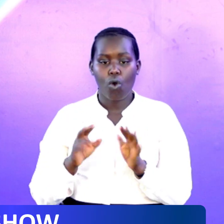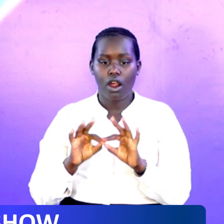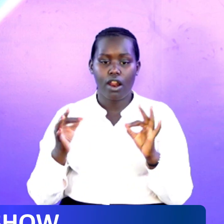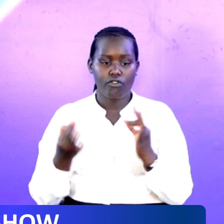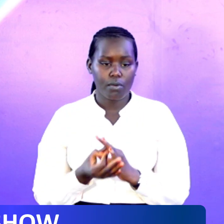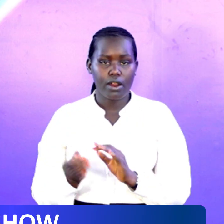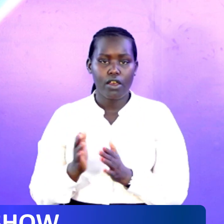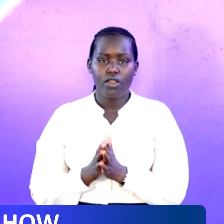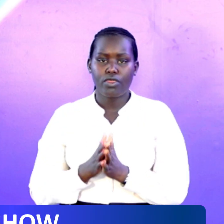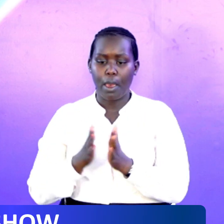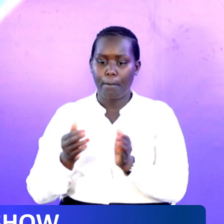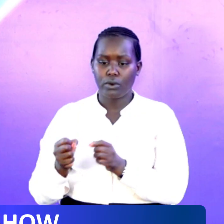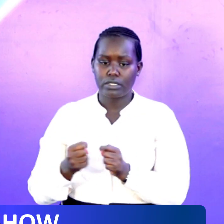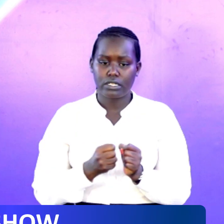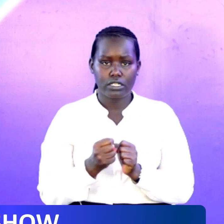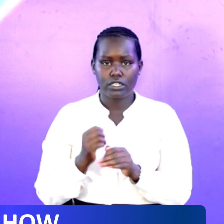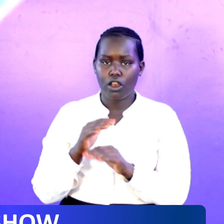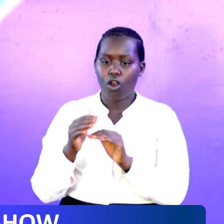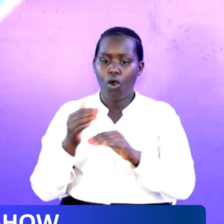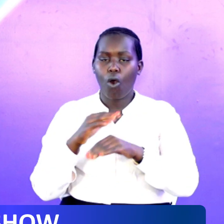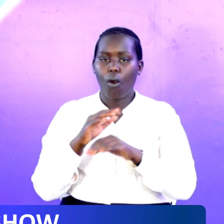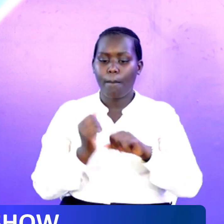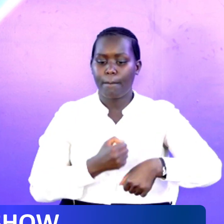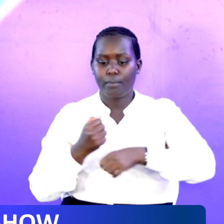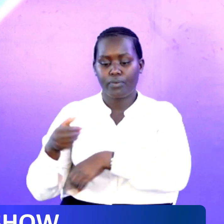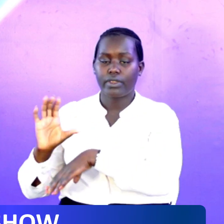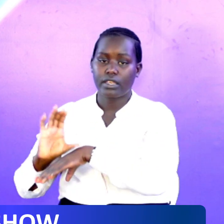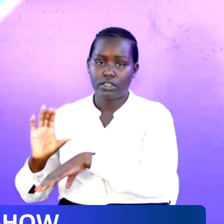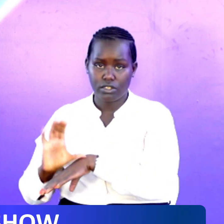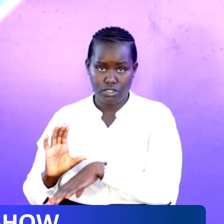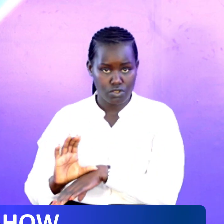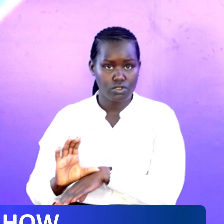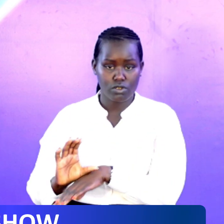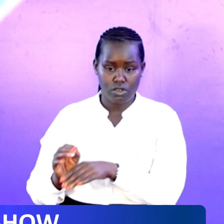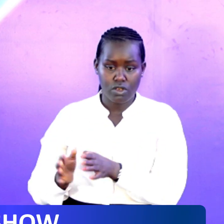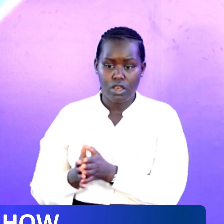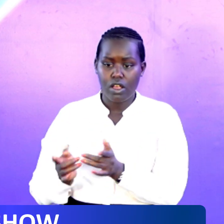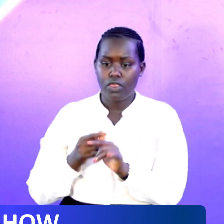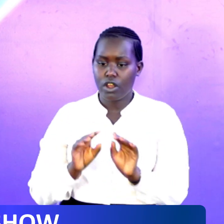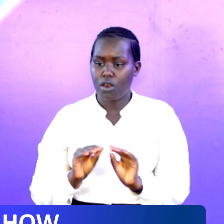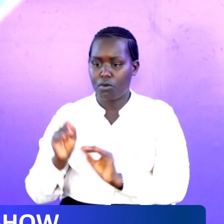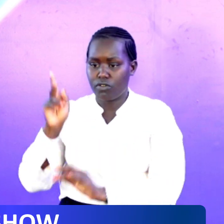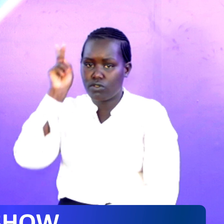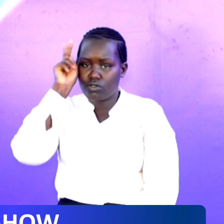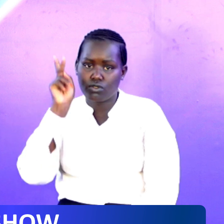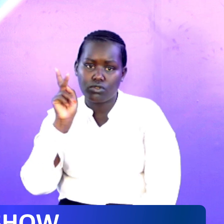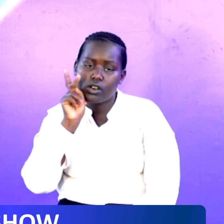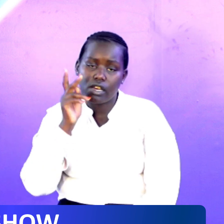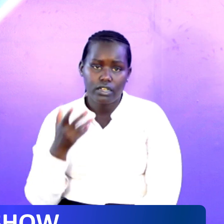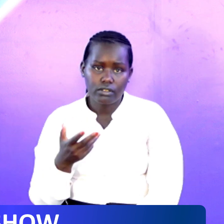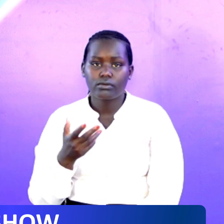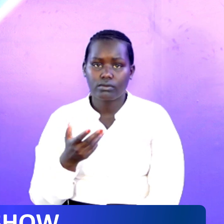be. All Saints Cathedral. The most prime land. Come to Karen. Karen is called the Vatican of the